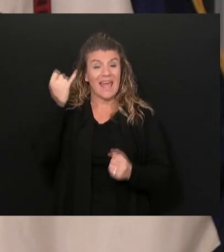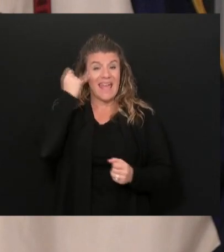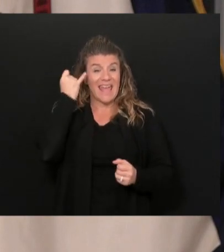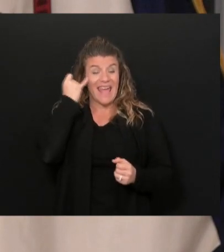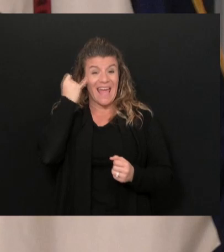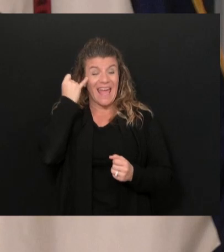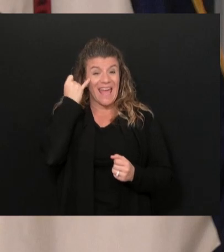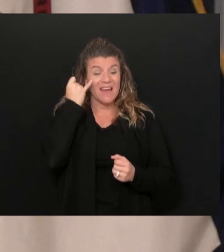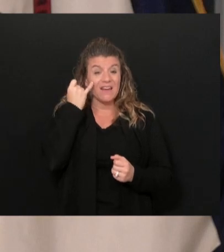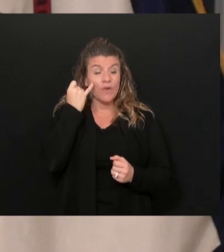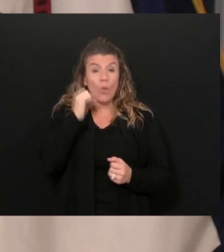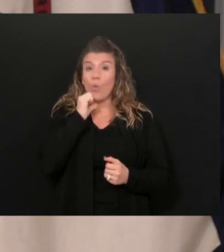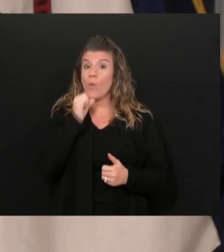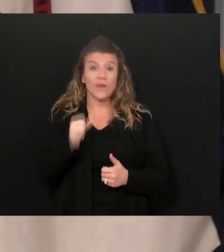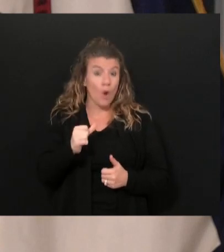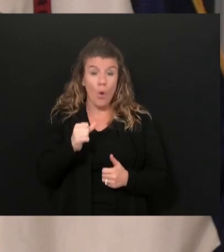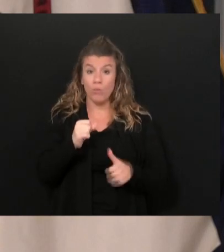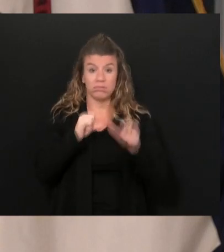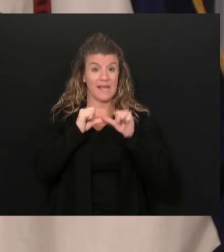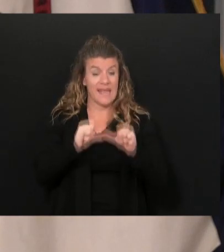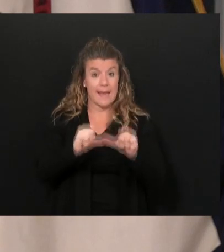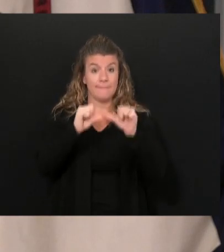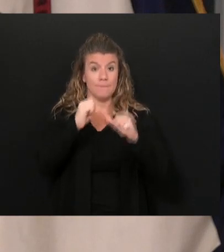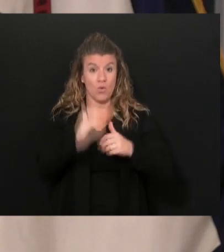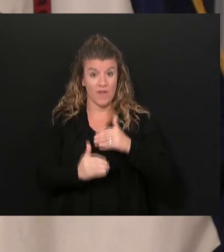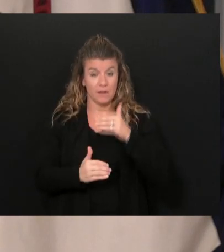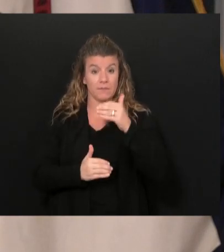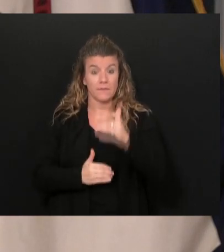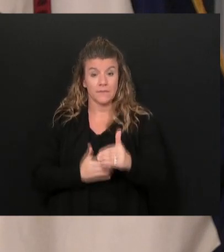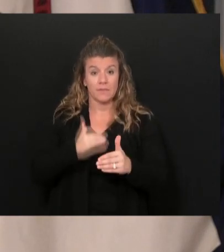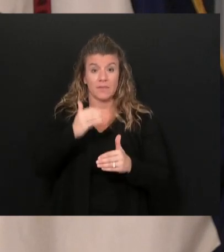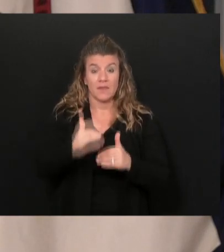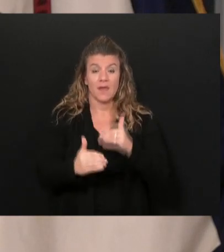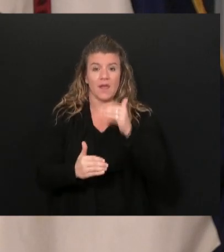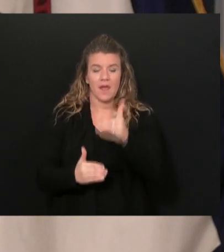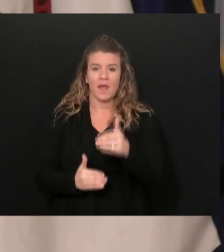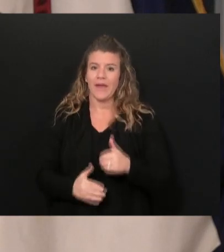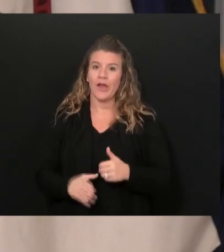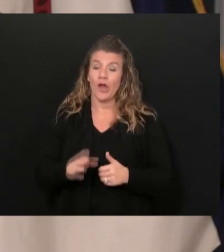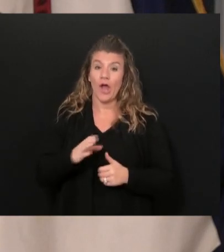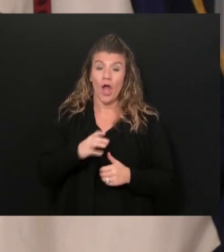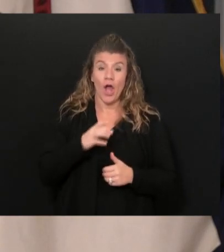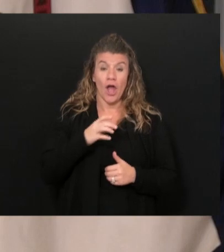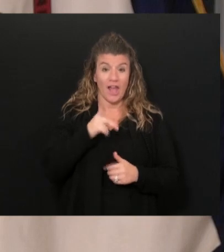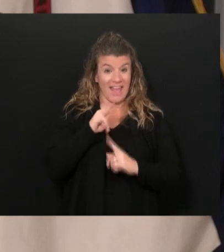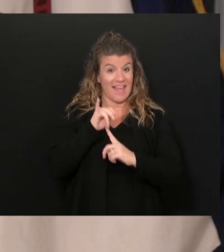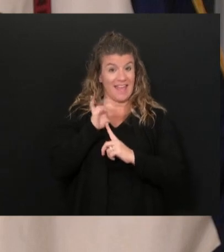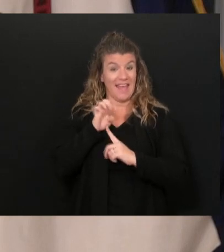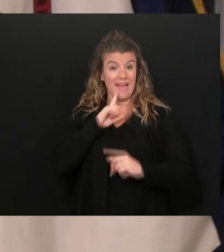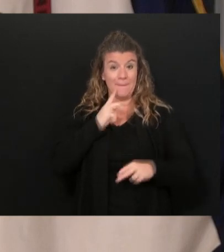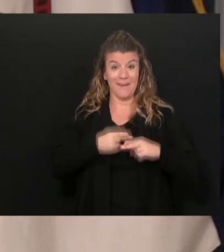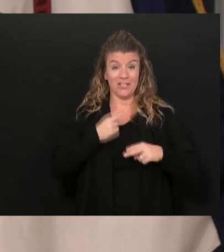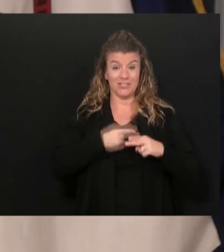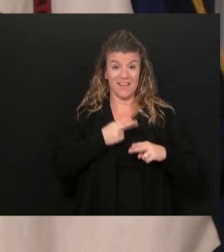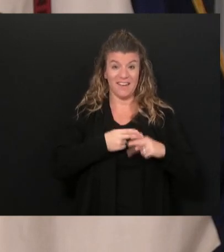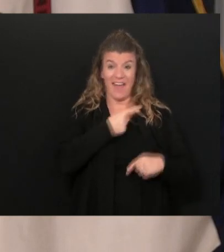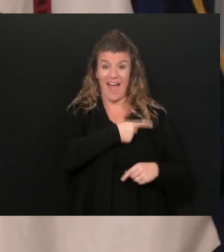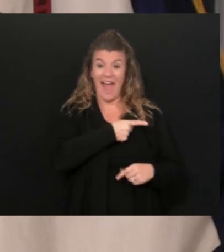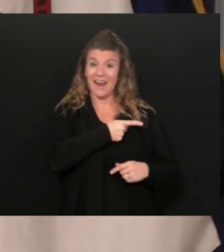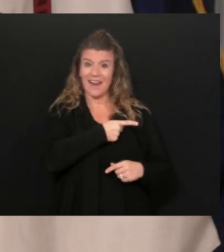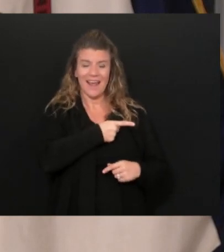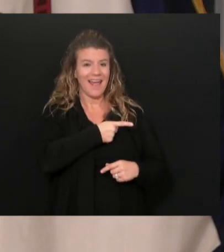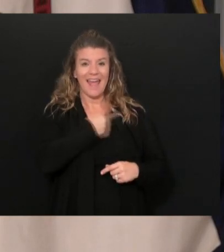don't move forward, we could awaken to just what you're talking about, real